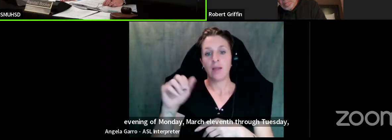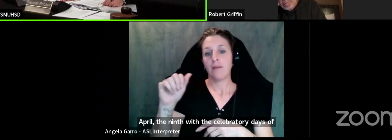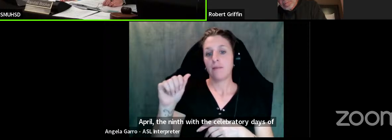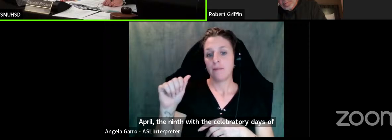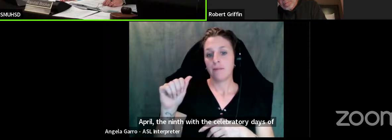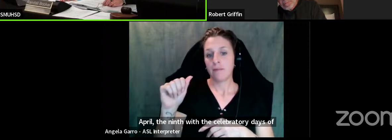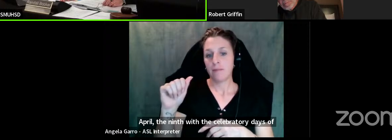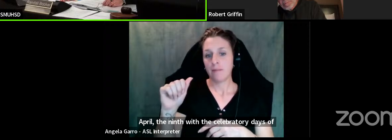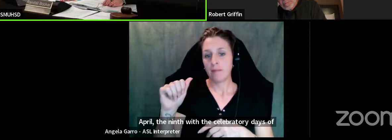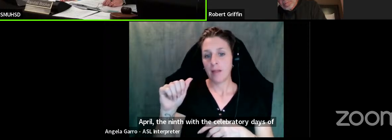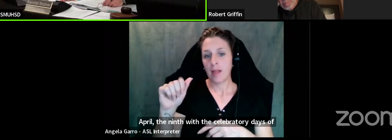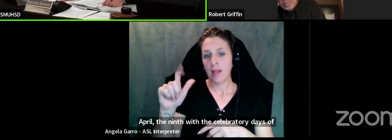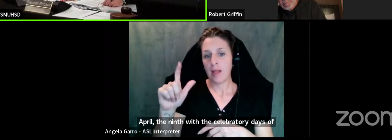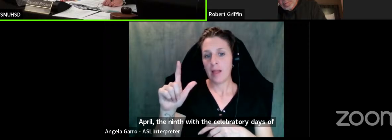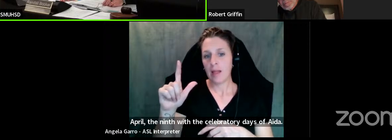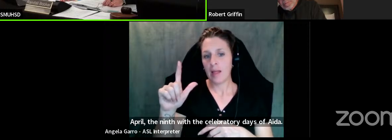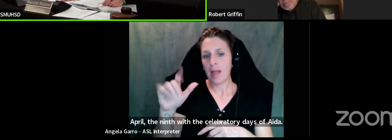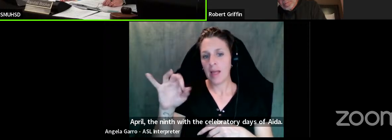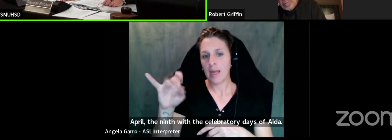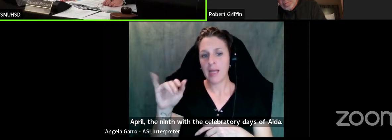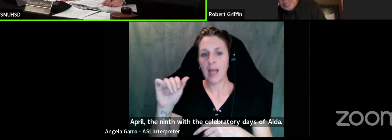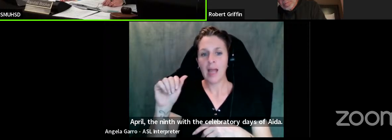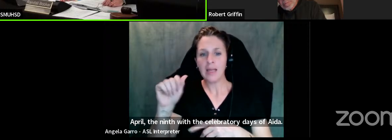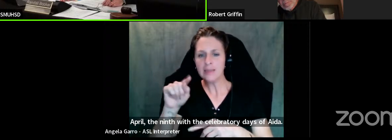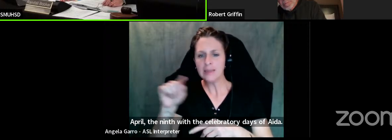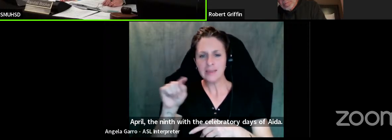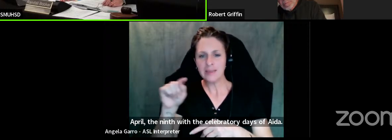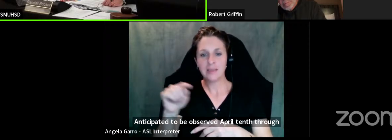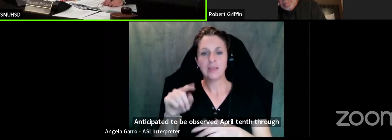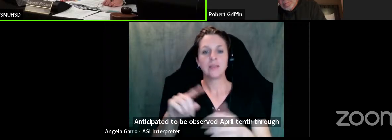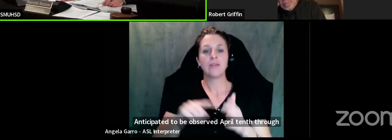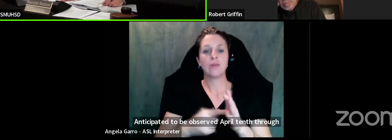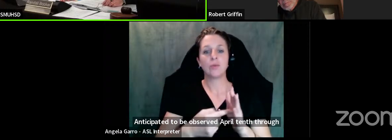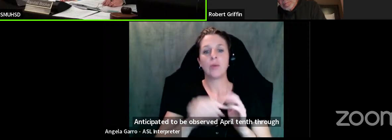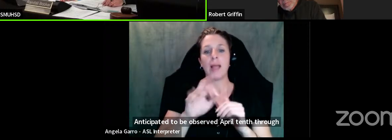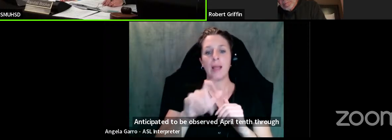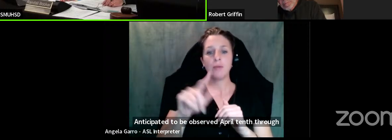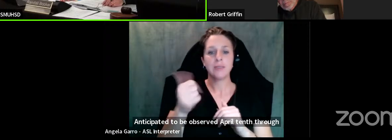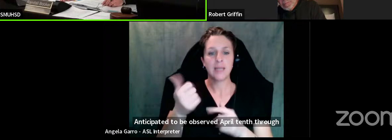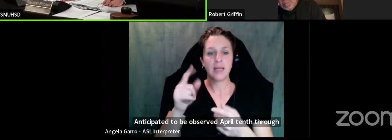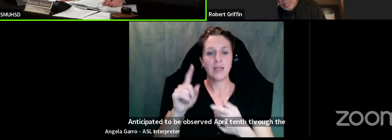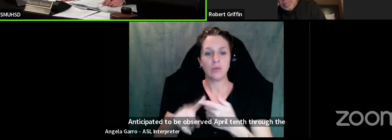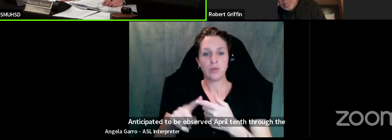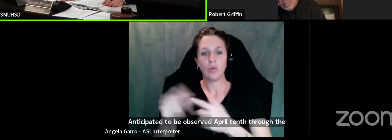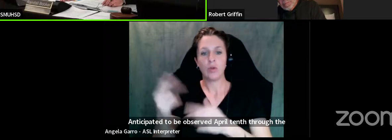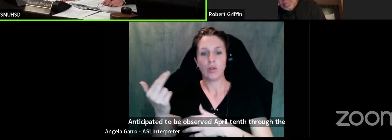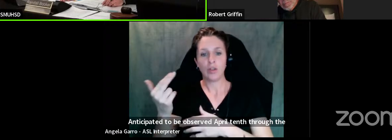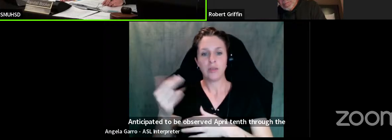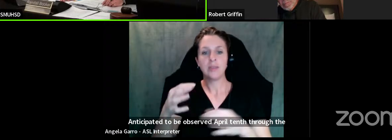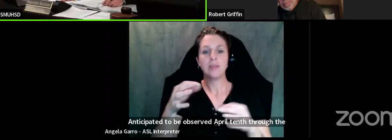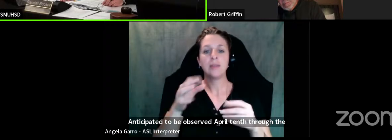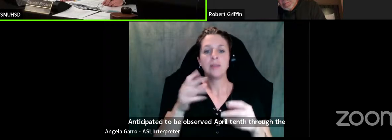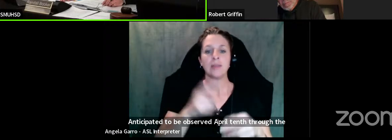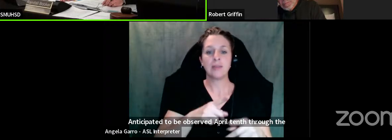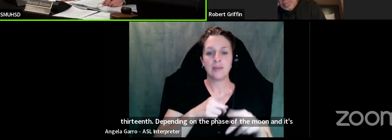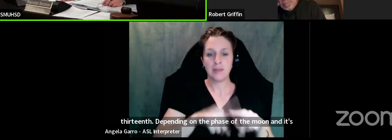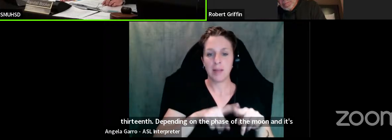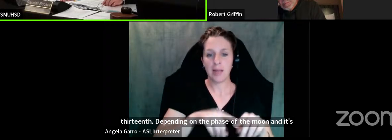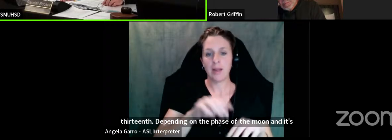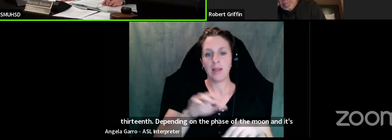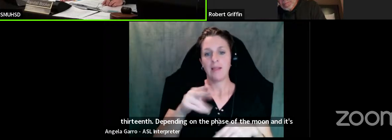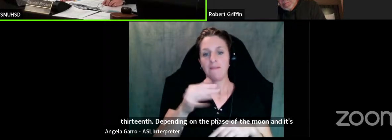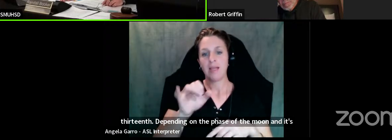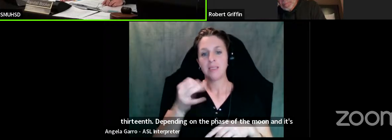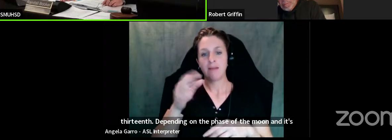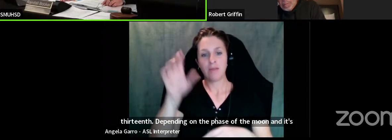be observed April 10th through the 13th, depending on the phase of the moon, and it's the sighting of the next crescent moon that marks the end